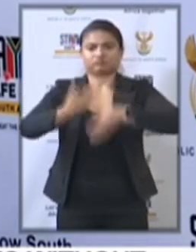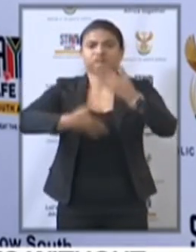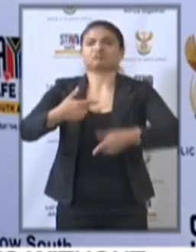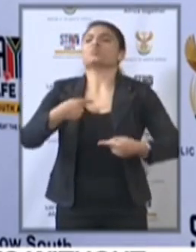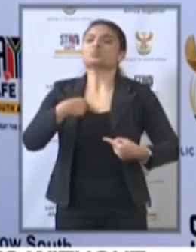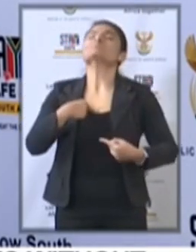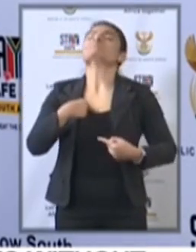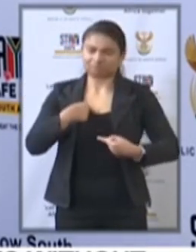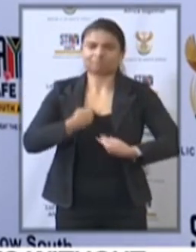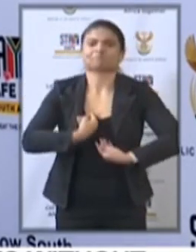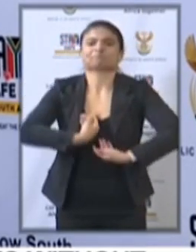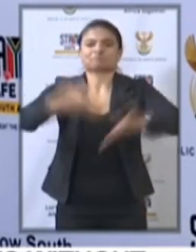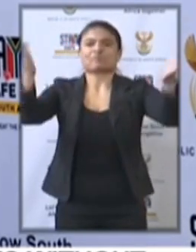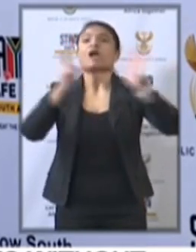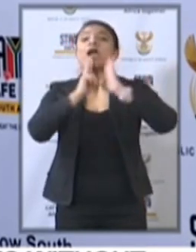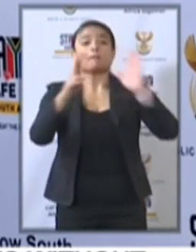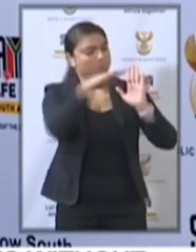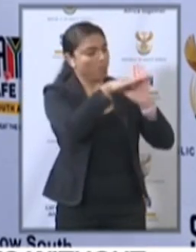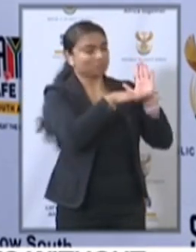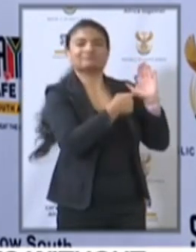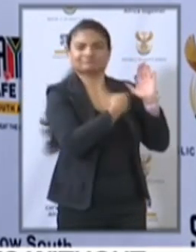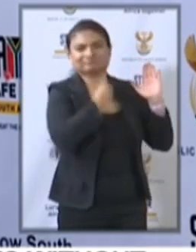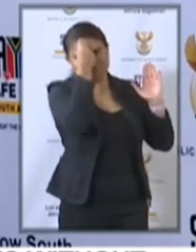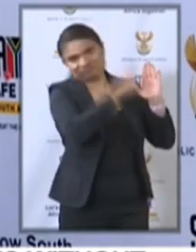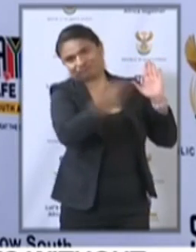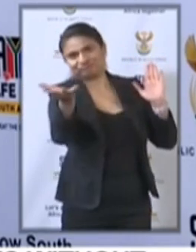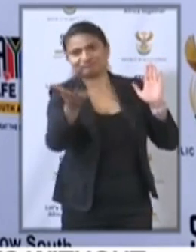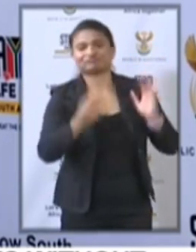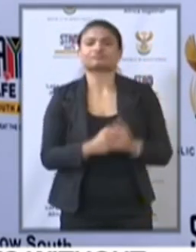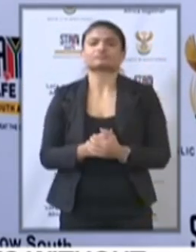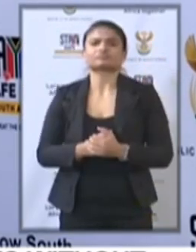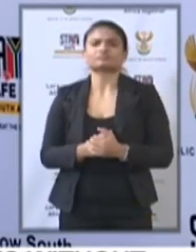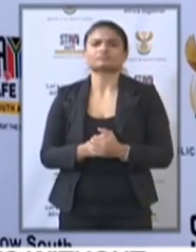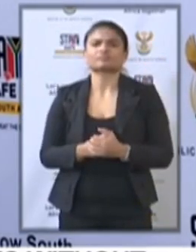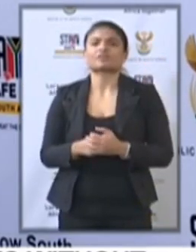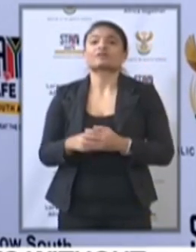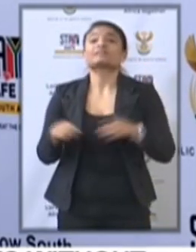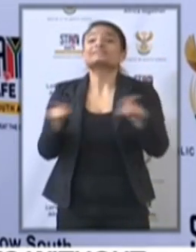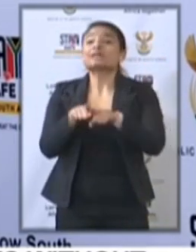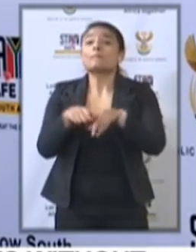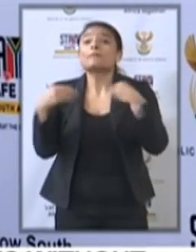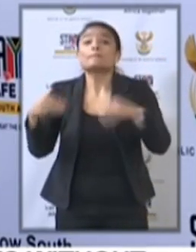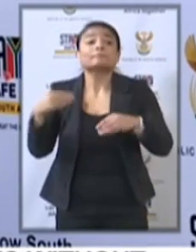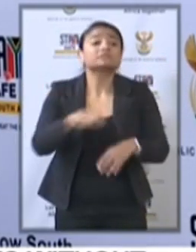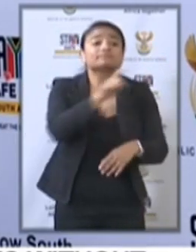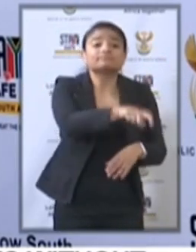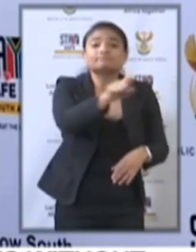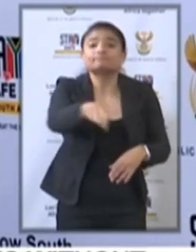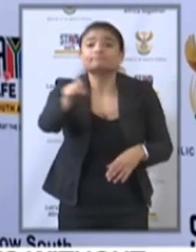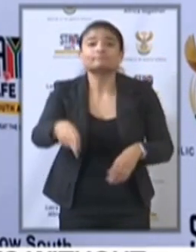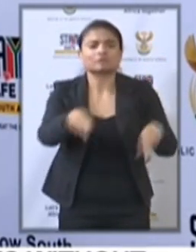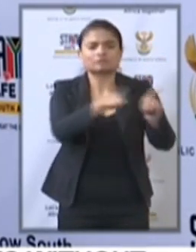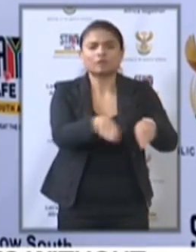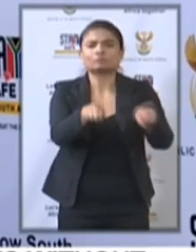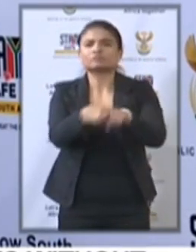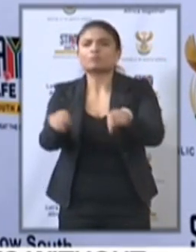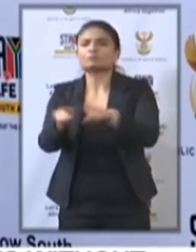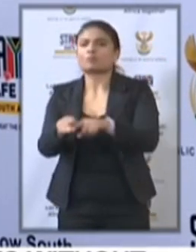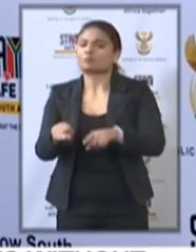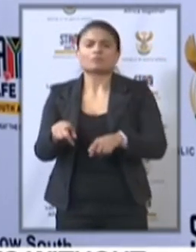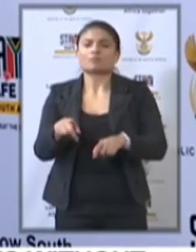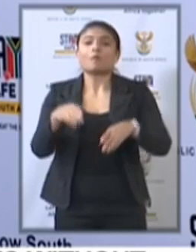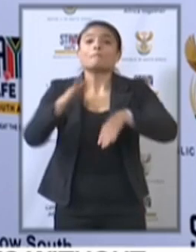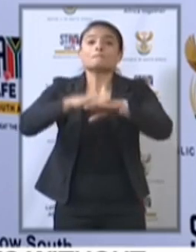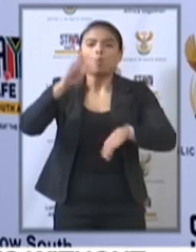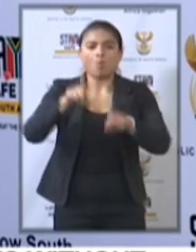at a time also when businesses are being forced to become more innovative in order to survive the current